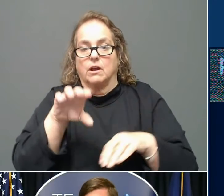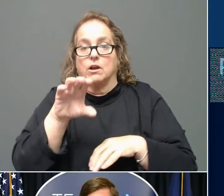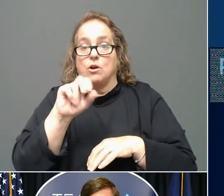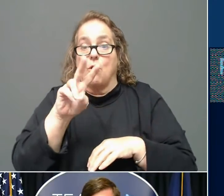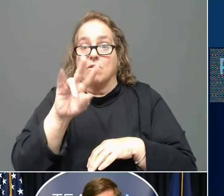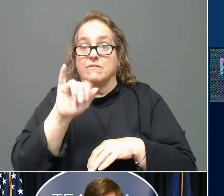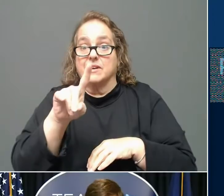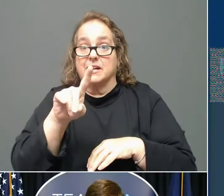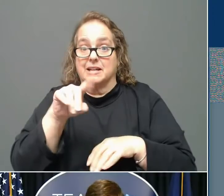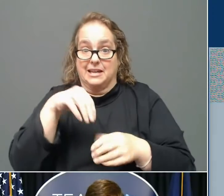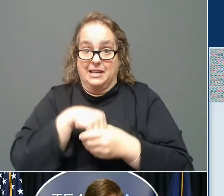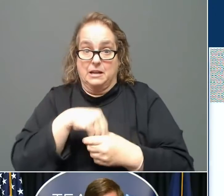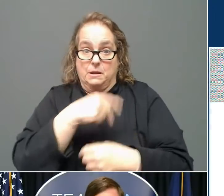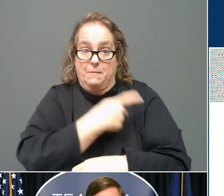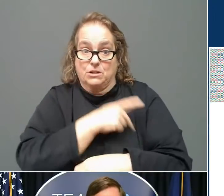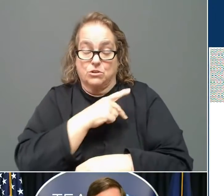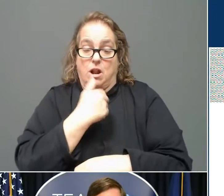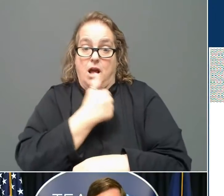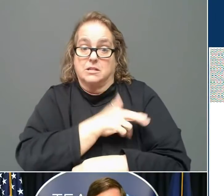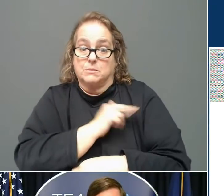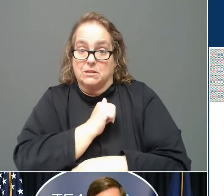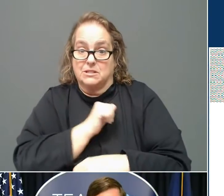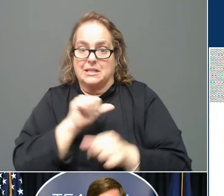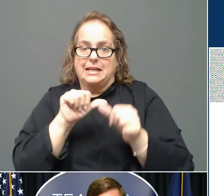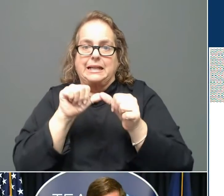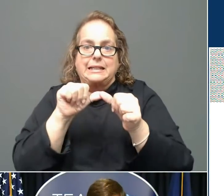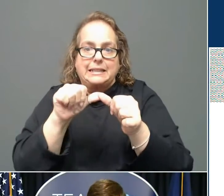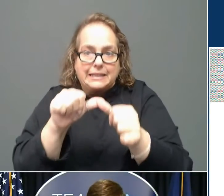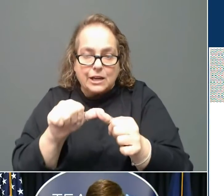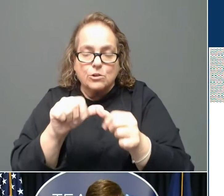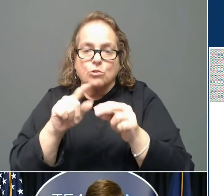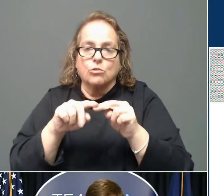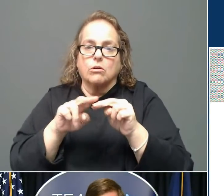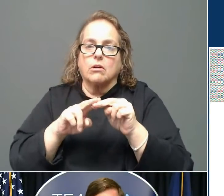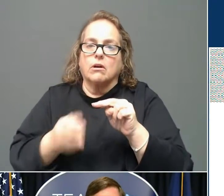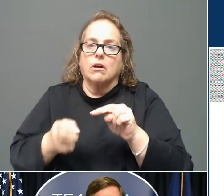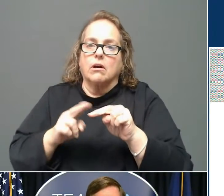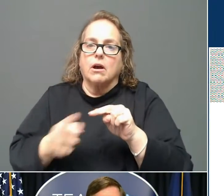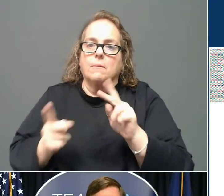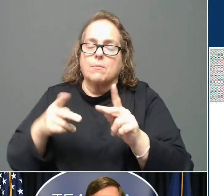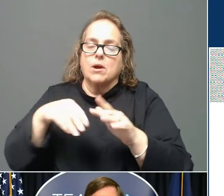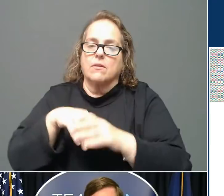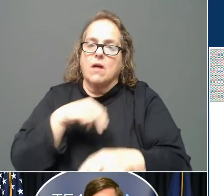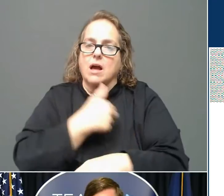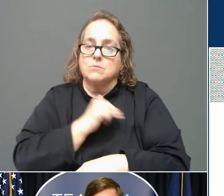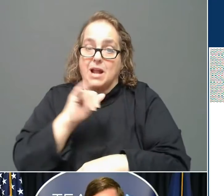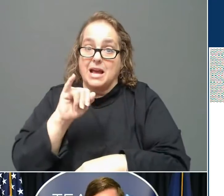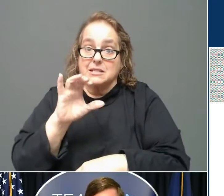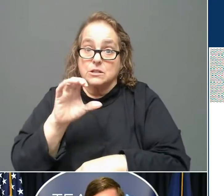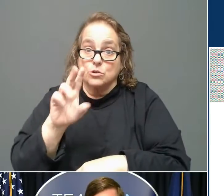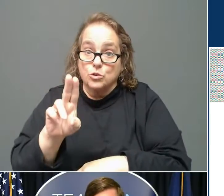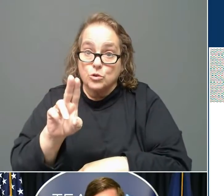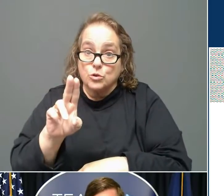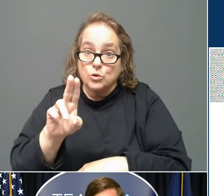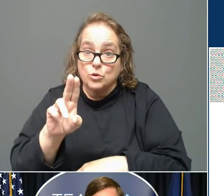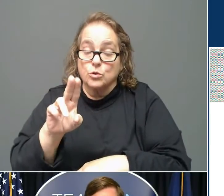Our hospitalizations continue to drop. Our ICU admittance